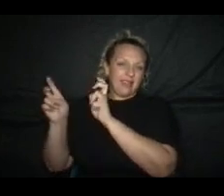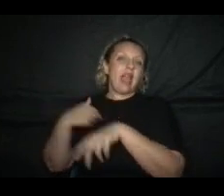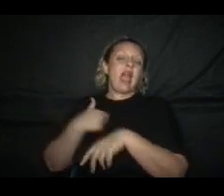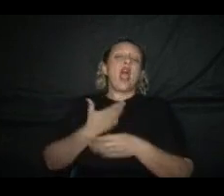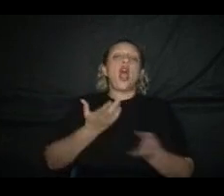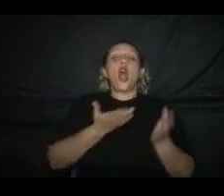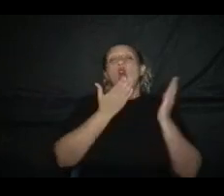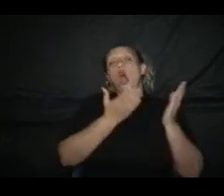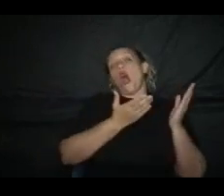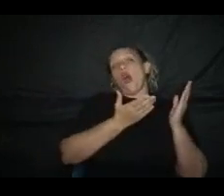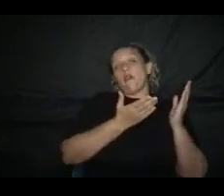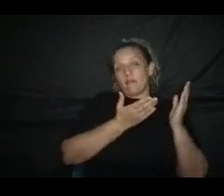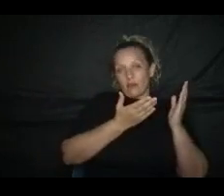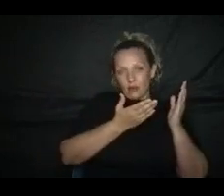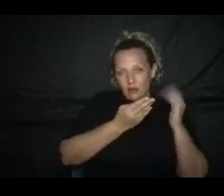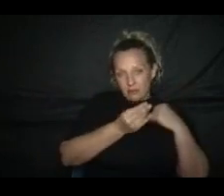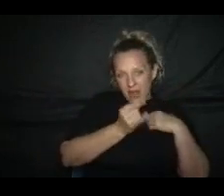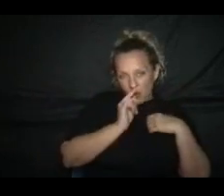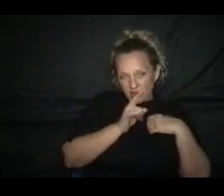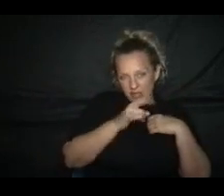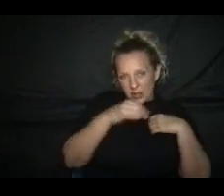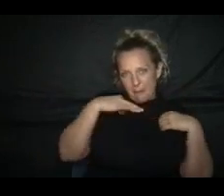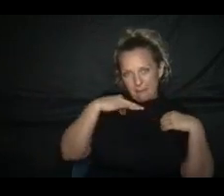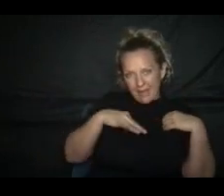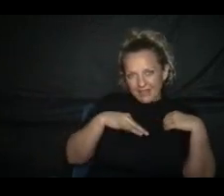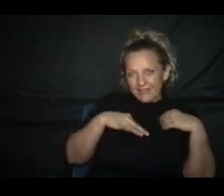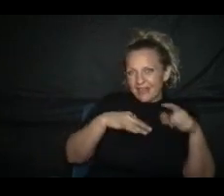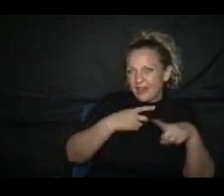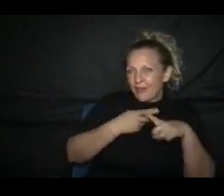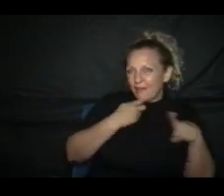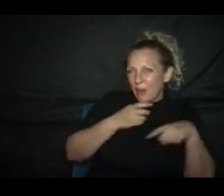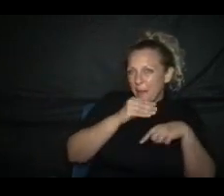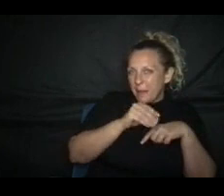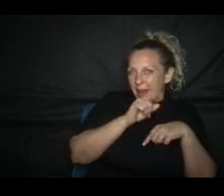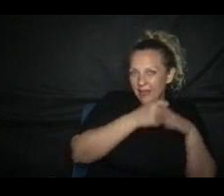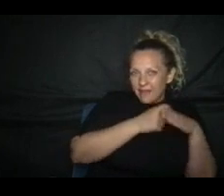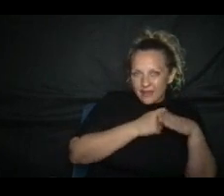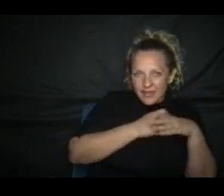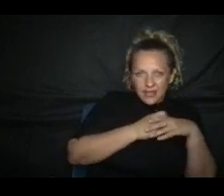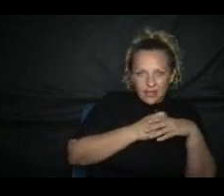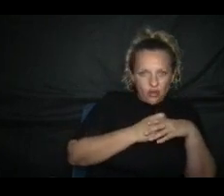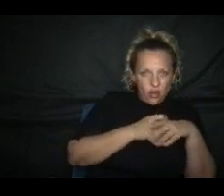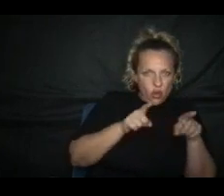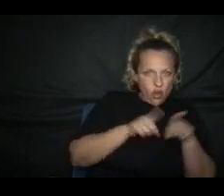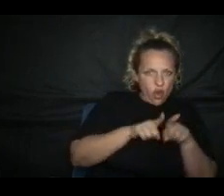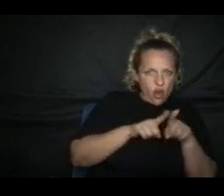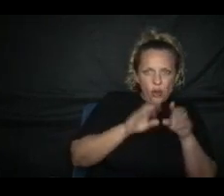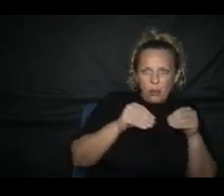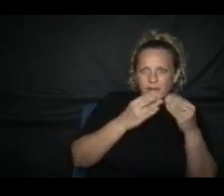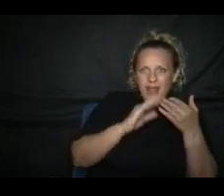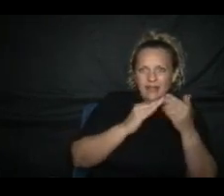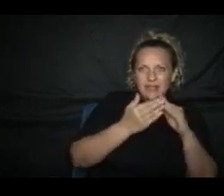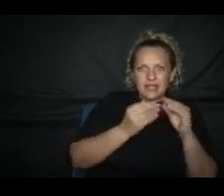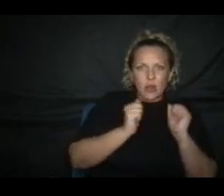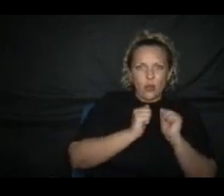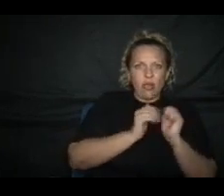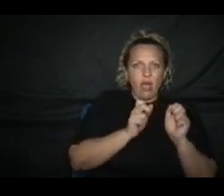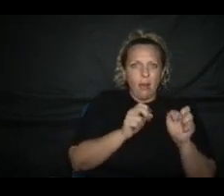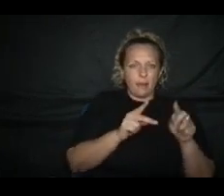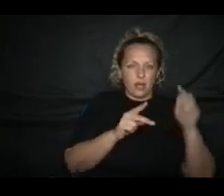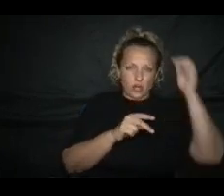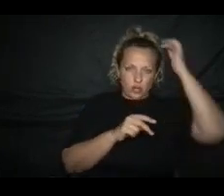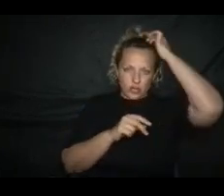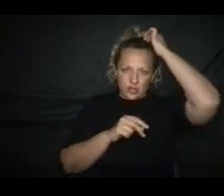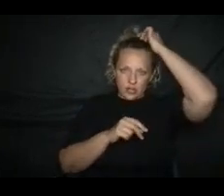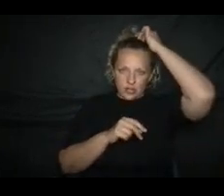it are likely to actually see a benefit from payment of that fee. And it also provides the city with an opportunity to